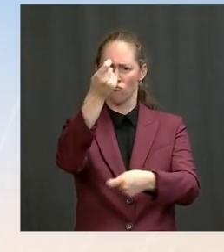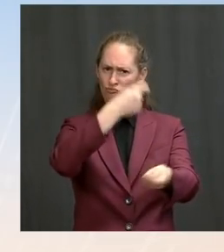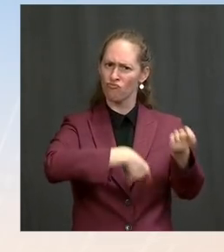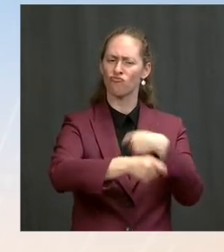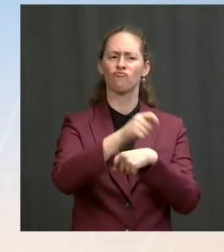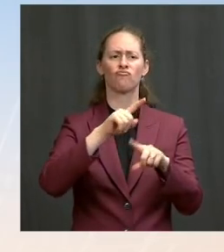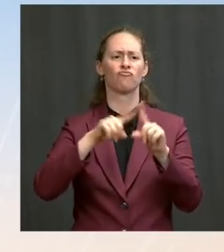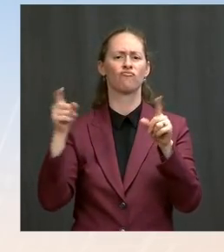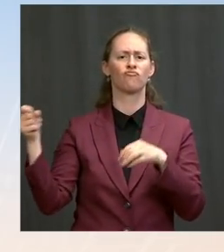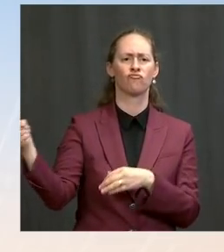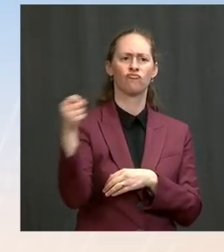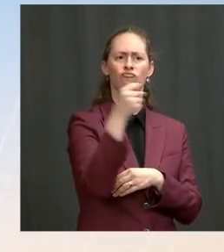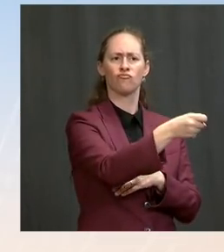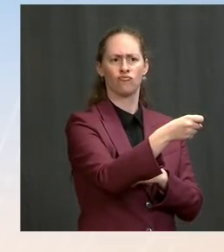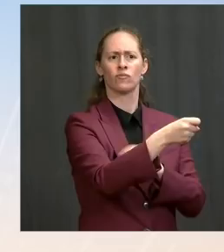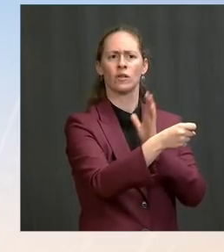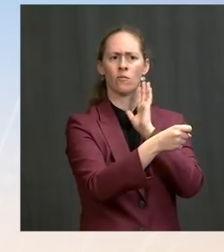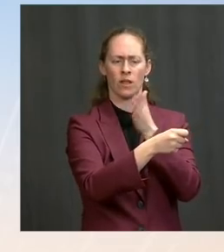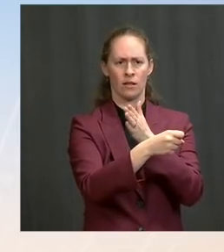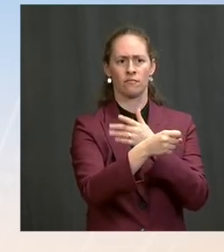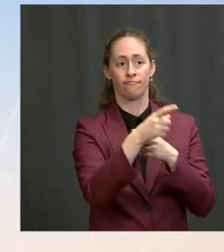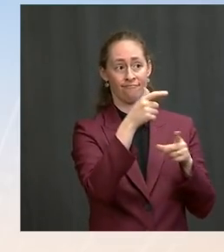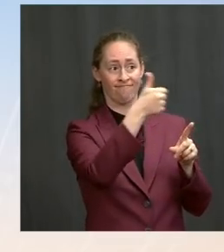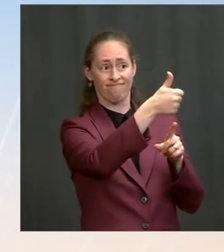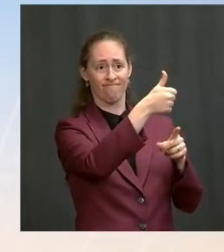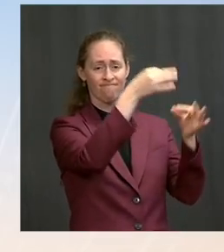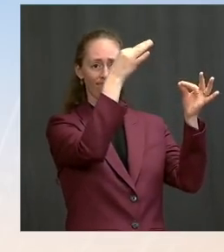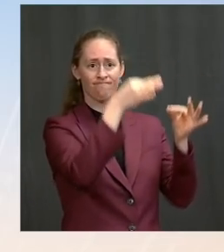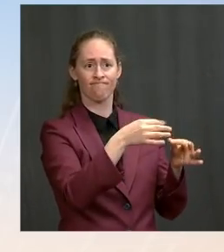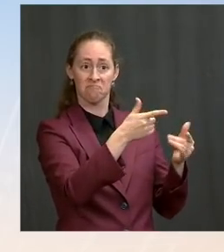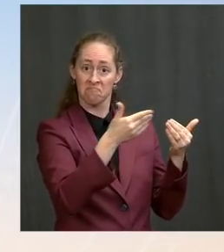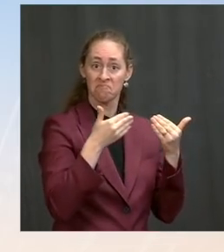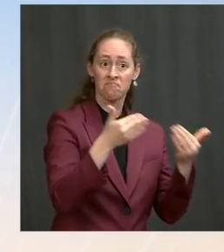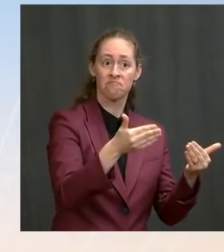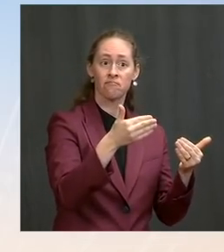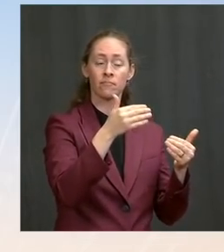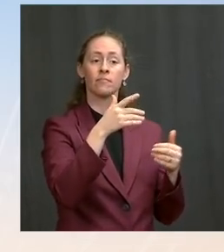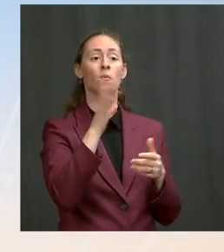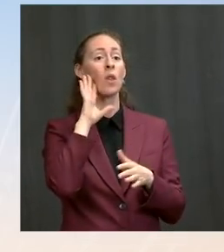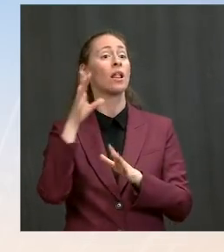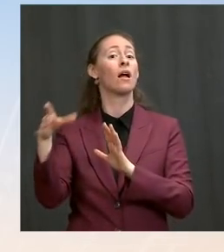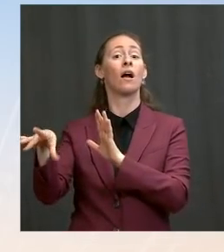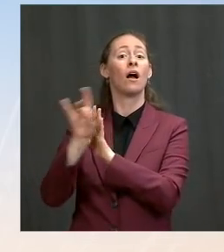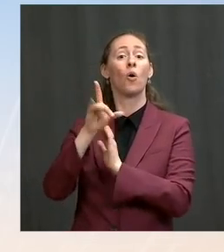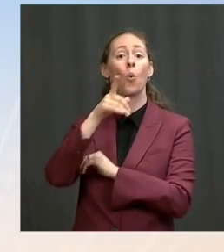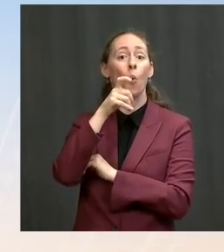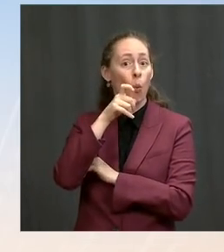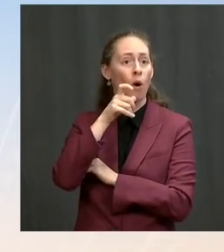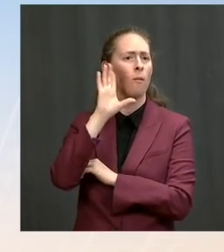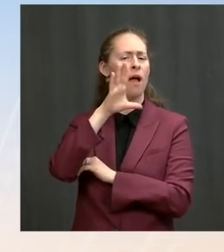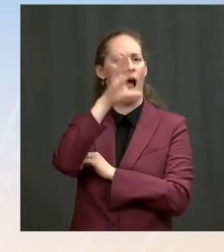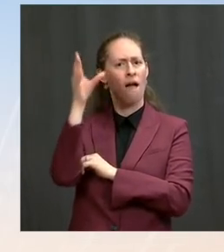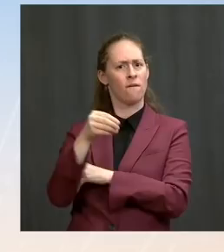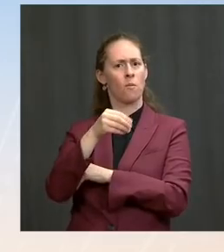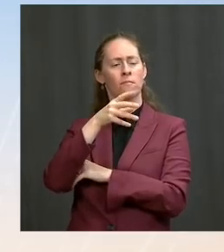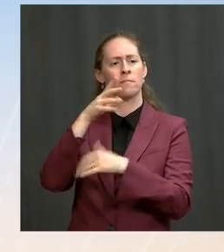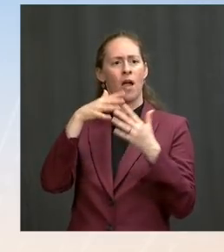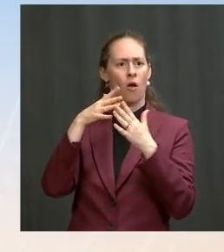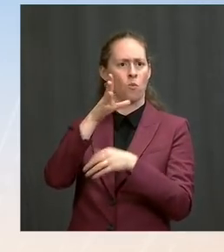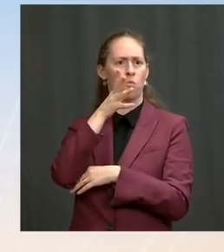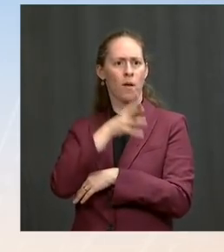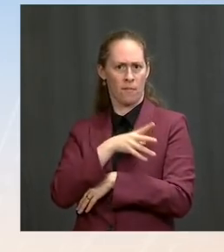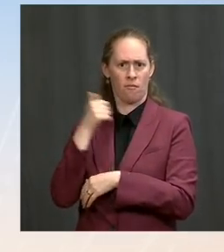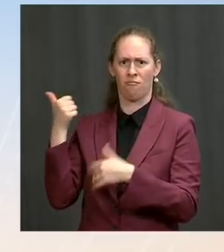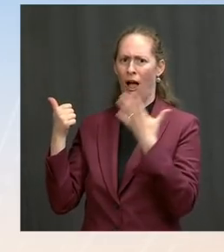opening, to nominate an African-American woman to the Supreme Court, something that would be history-making. And if there's an opportunity,